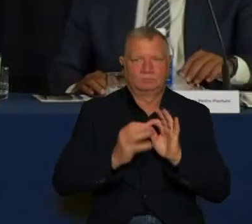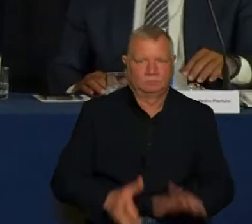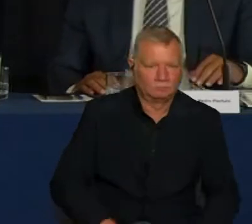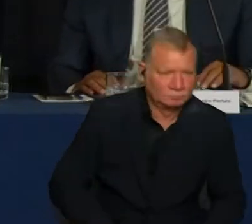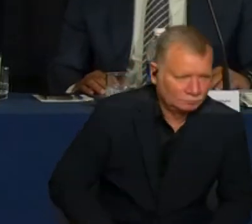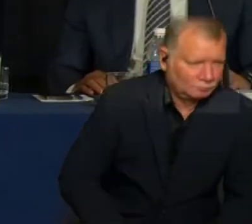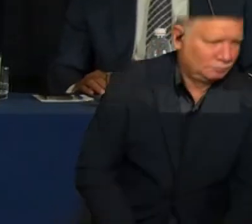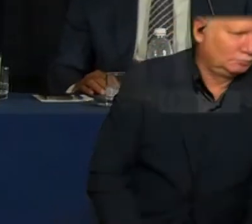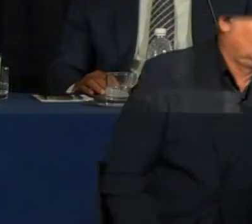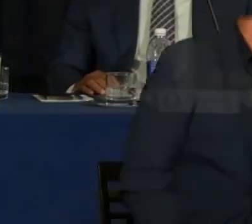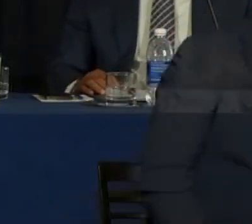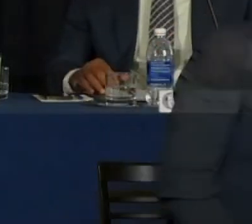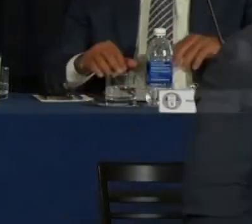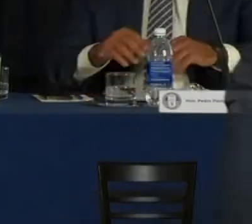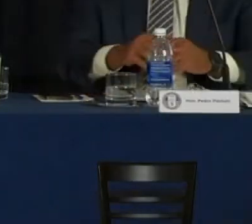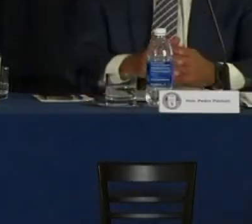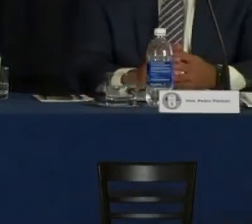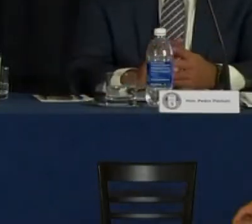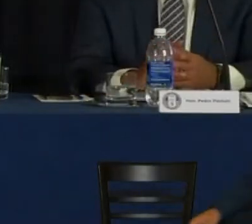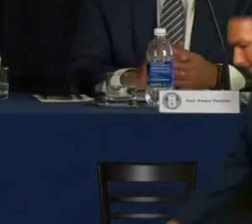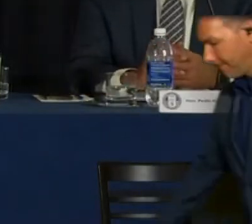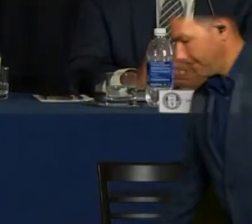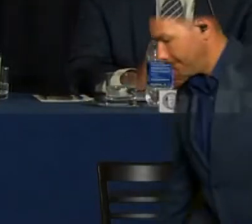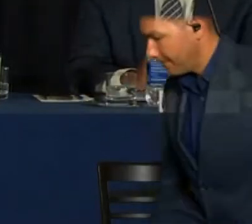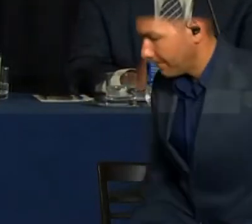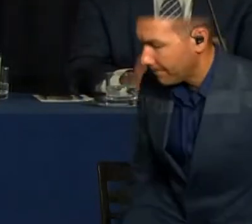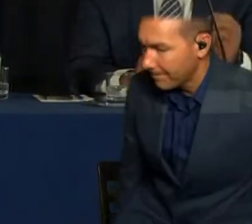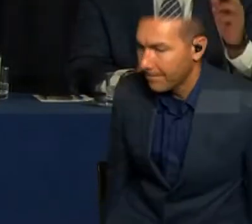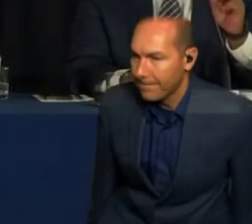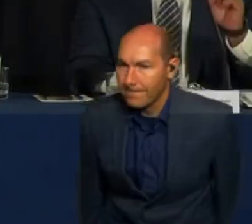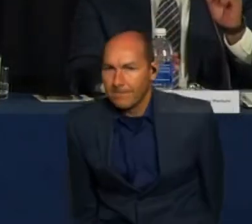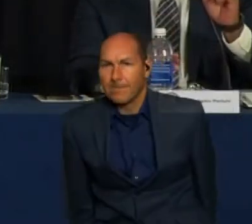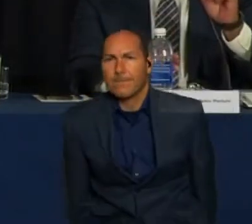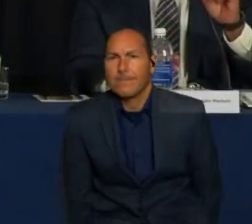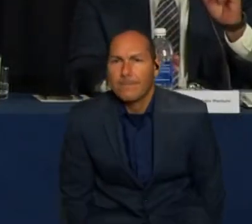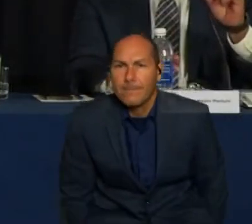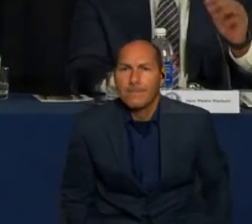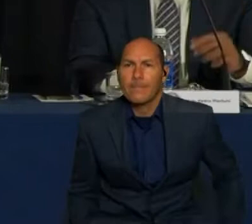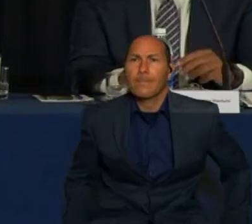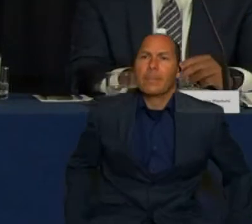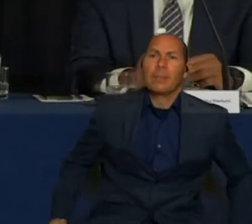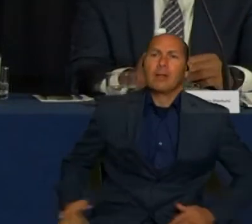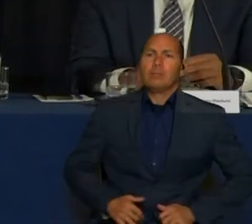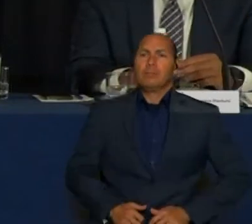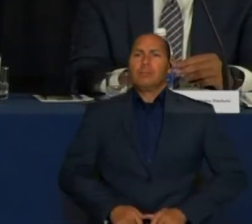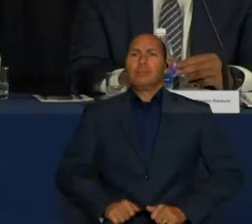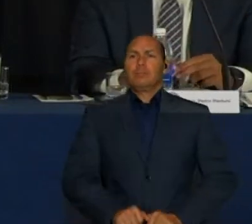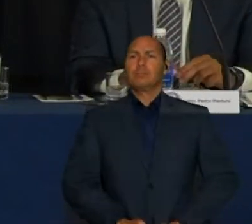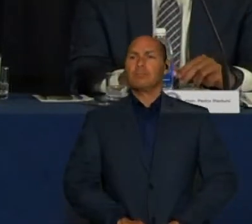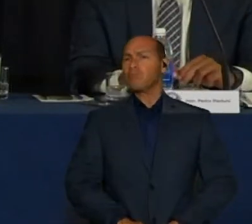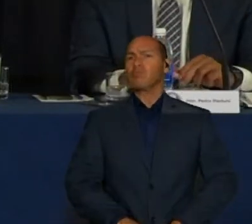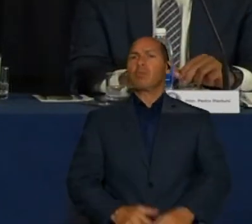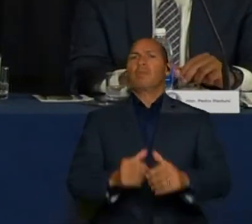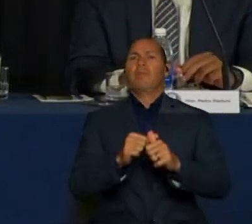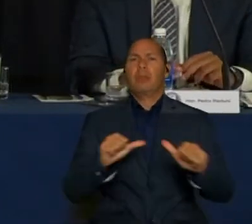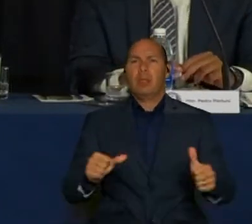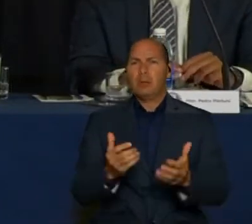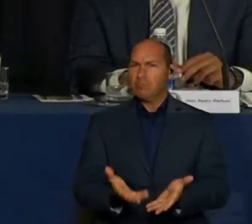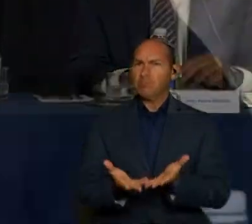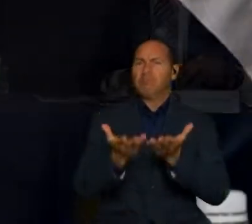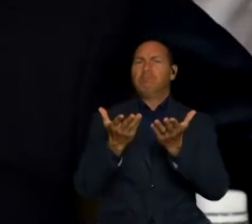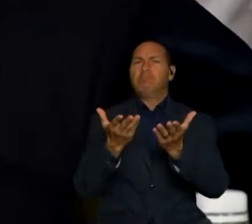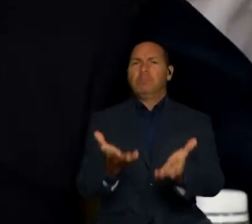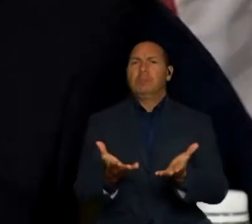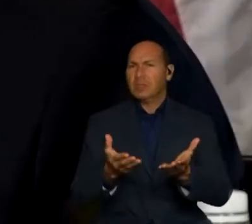Would someone like to move that we adopt the resolution in the form attached as Exhibit 1 to the